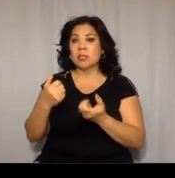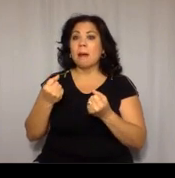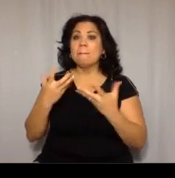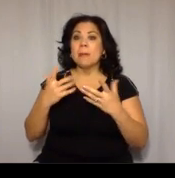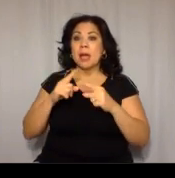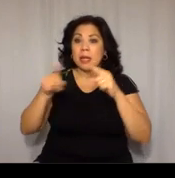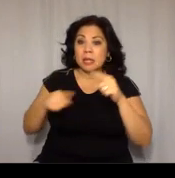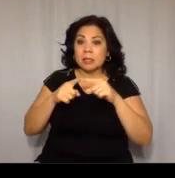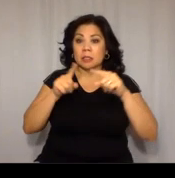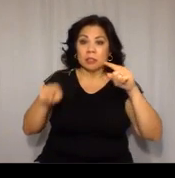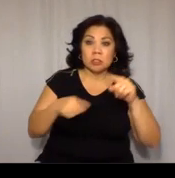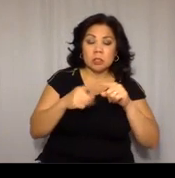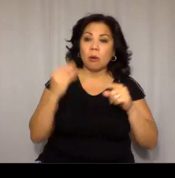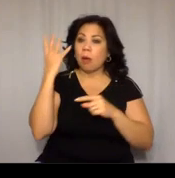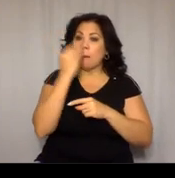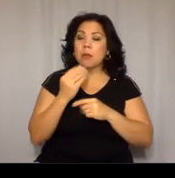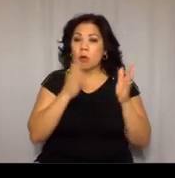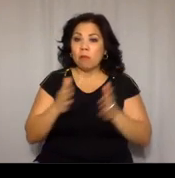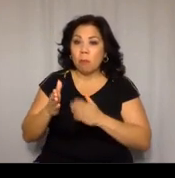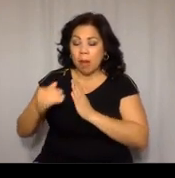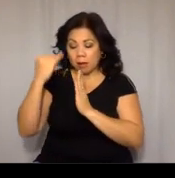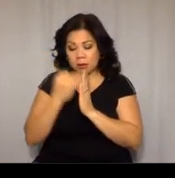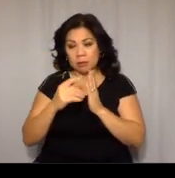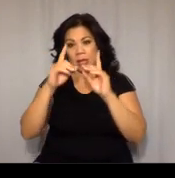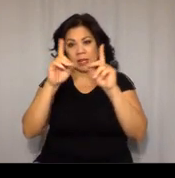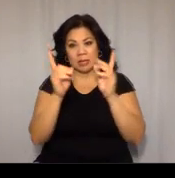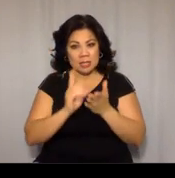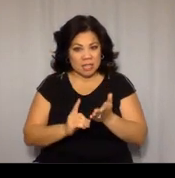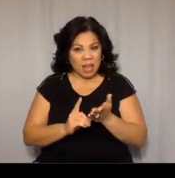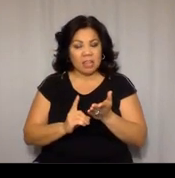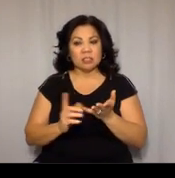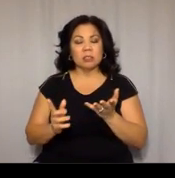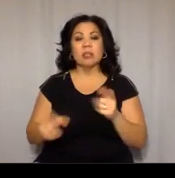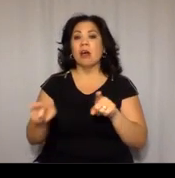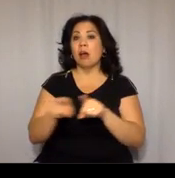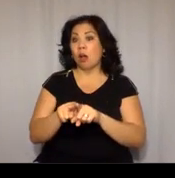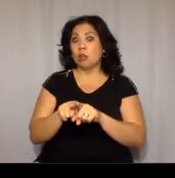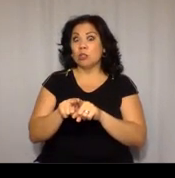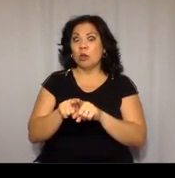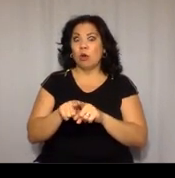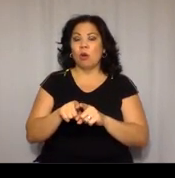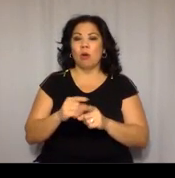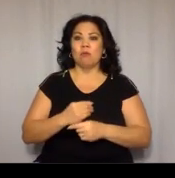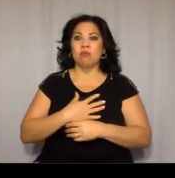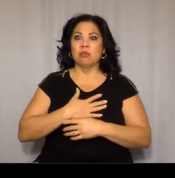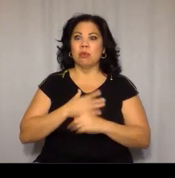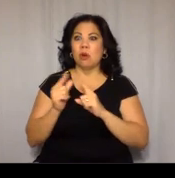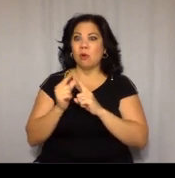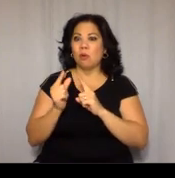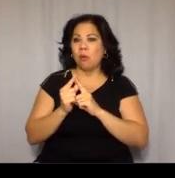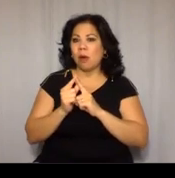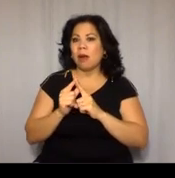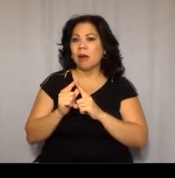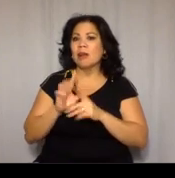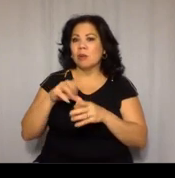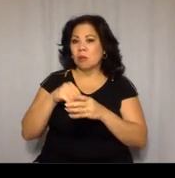circles, lots of beautiful patterns, and we even have a very inspiring word that you can include. You